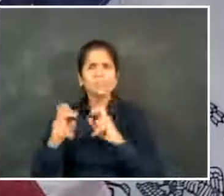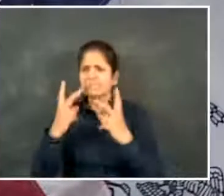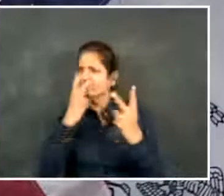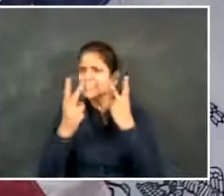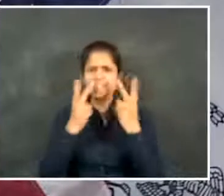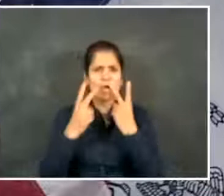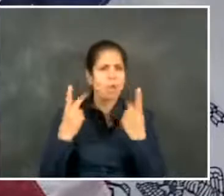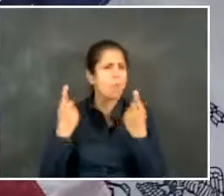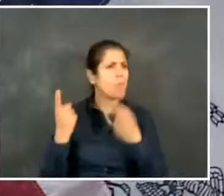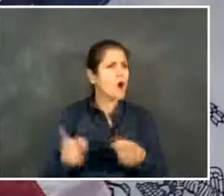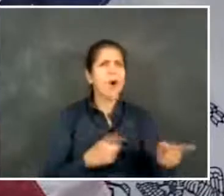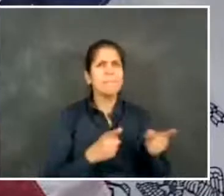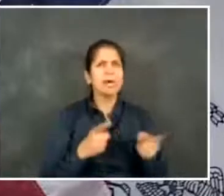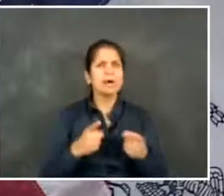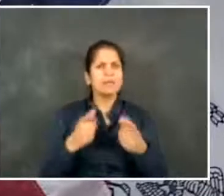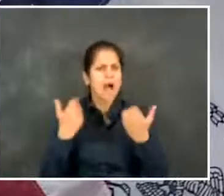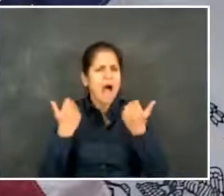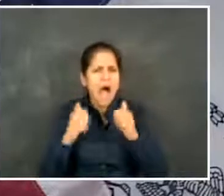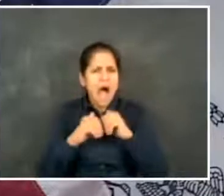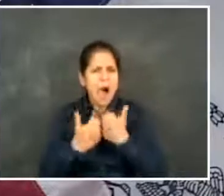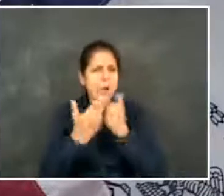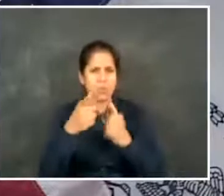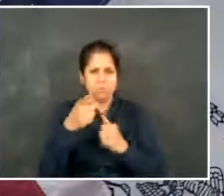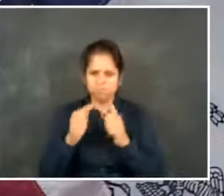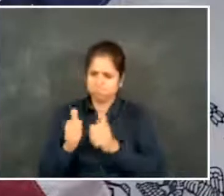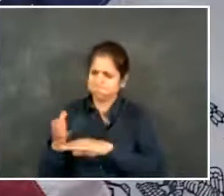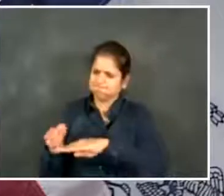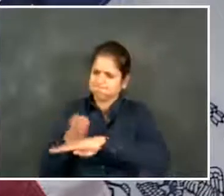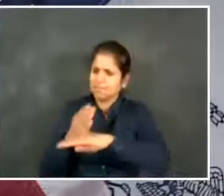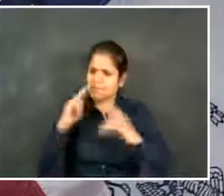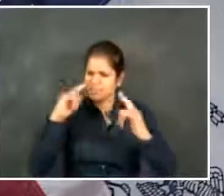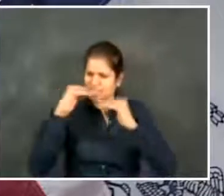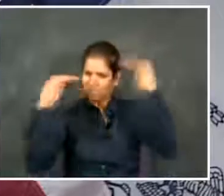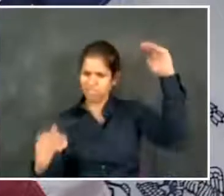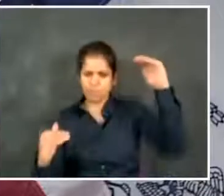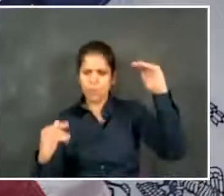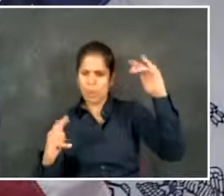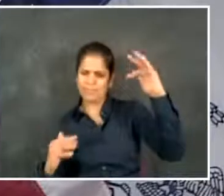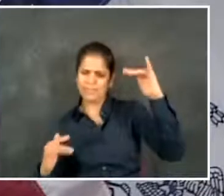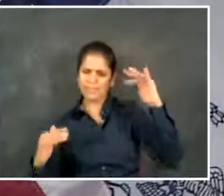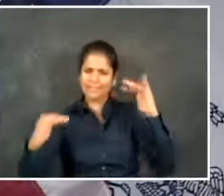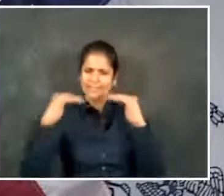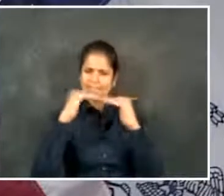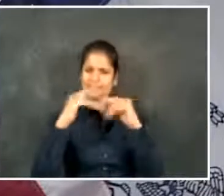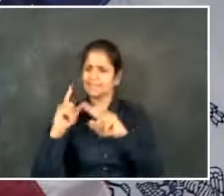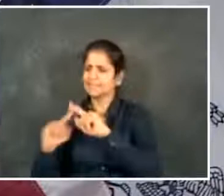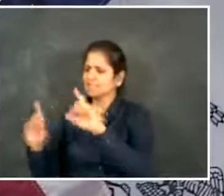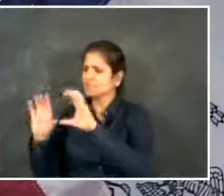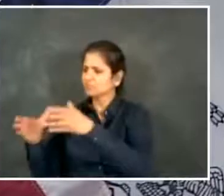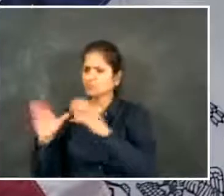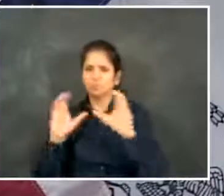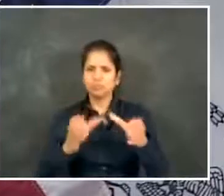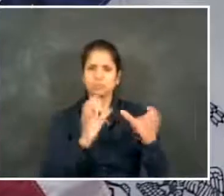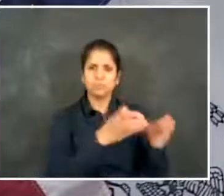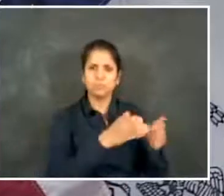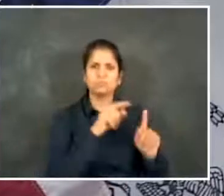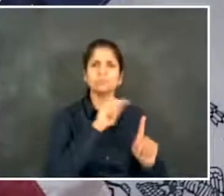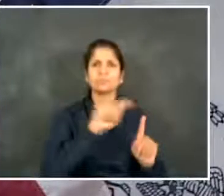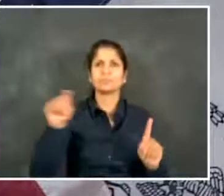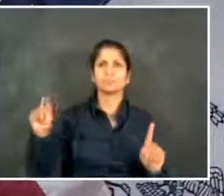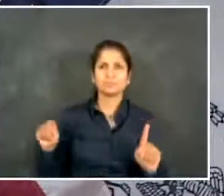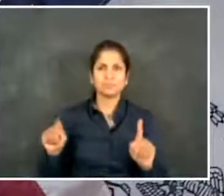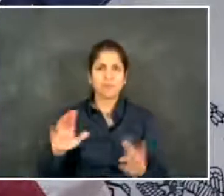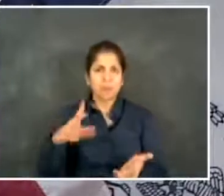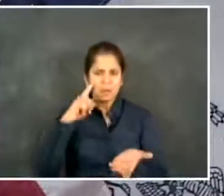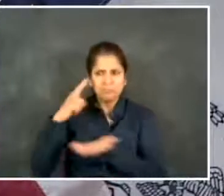and their experiences. So I wonder if in the interest of transparency, you can speak to how the administration plans to apprise the public on